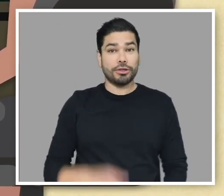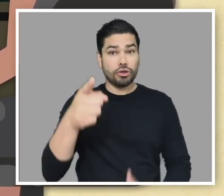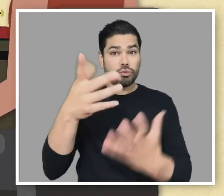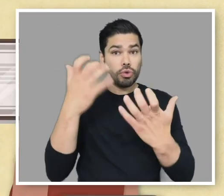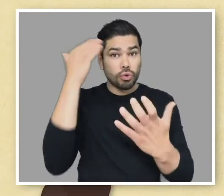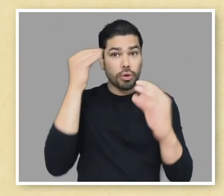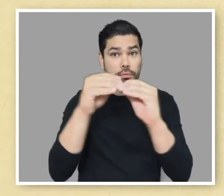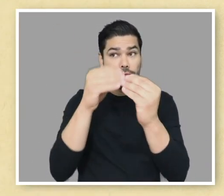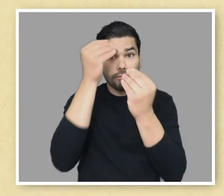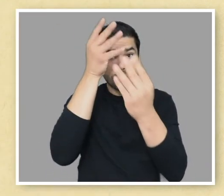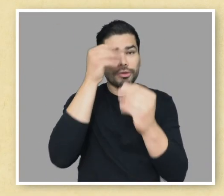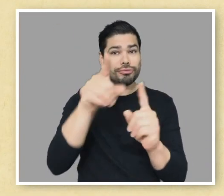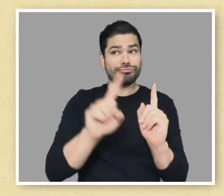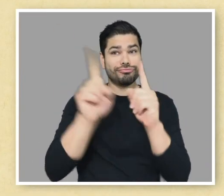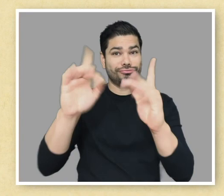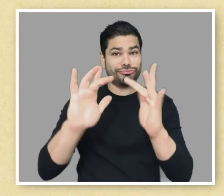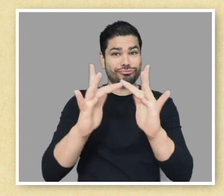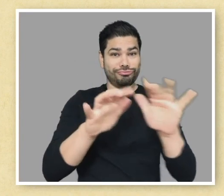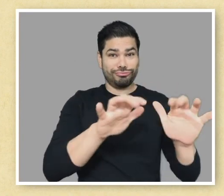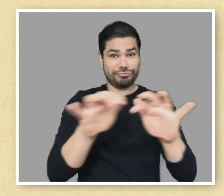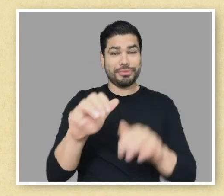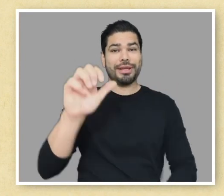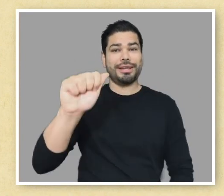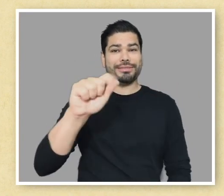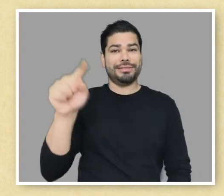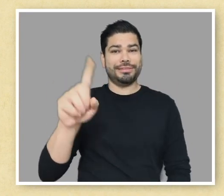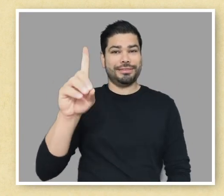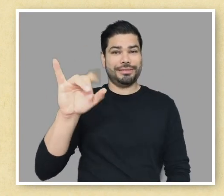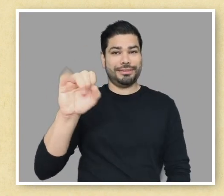information and guidance on settlement agreements, visit